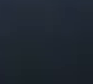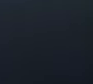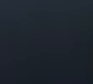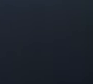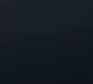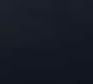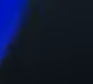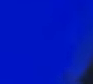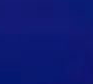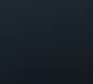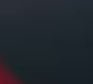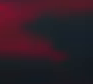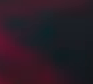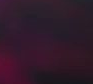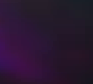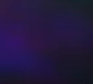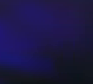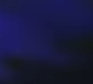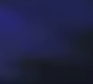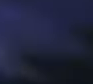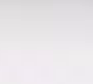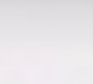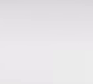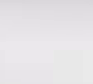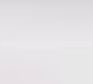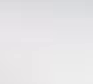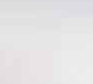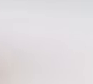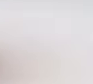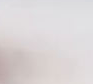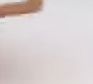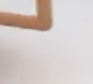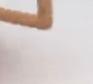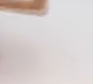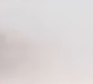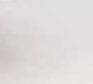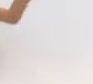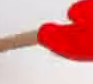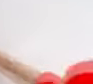kick. The final blow. He is out.